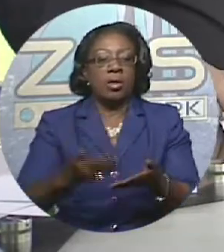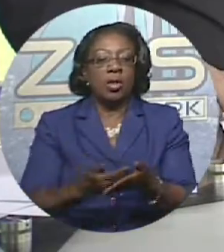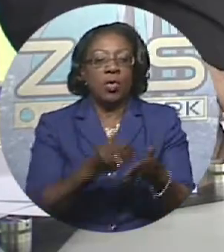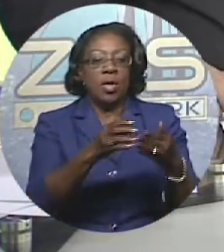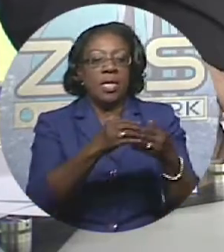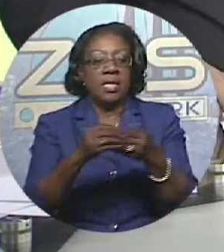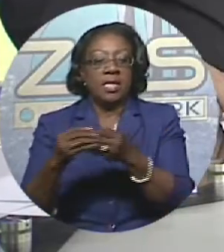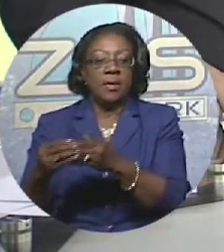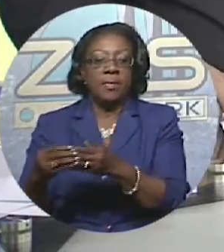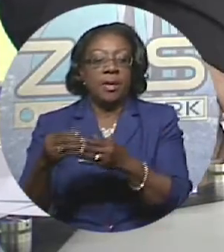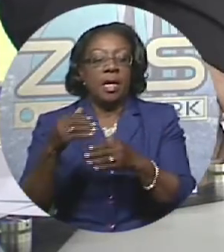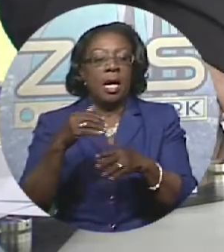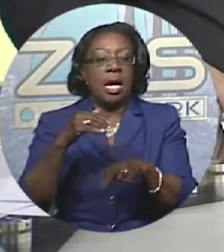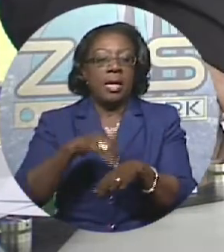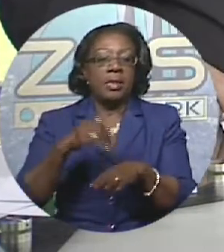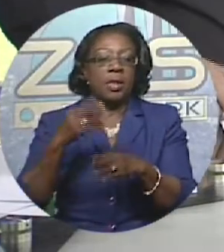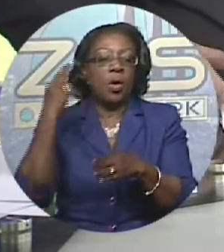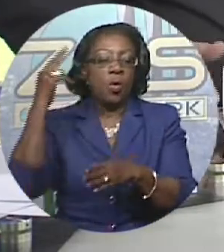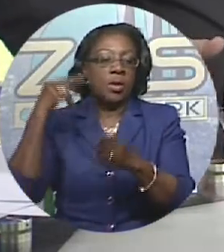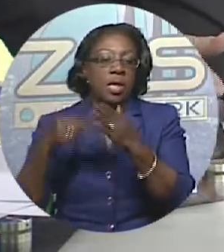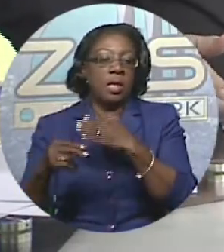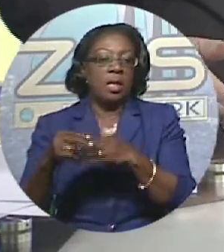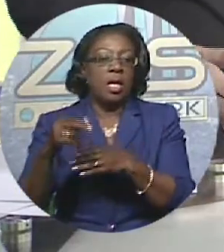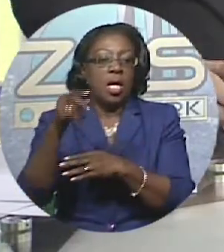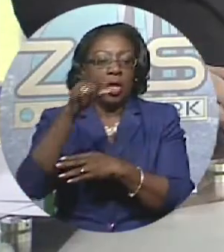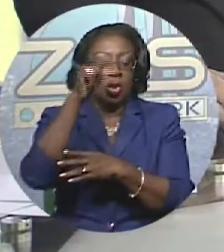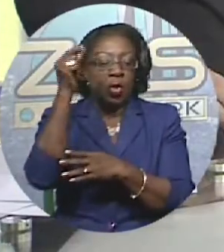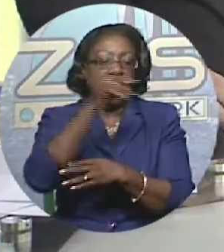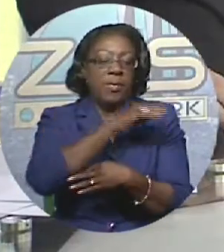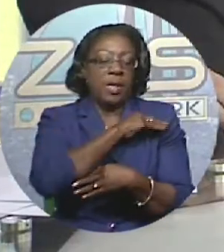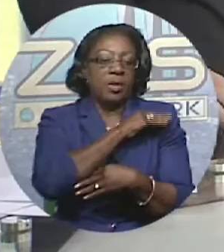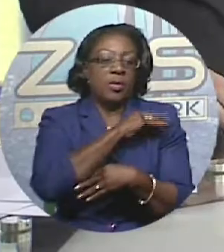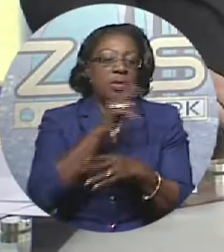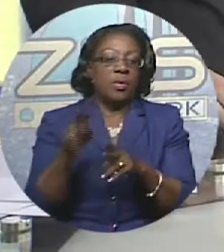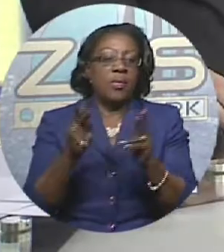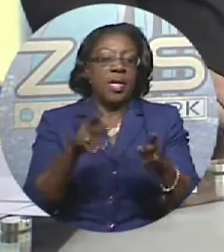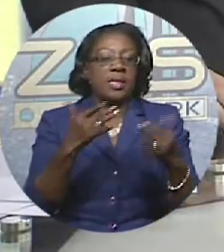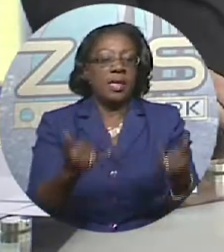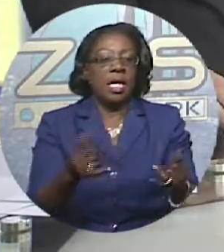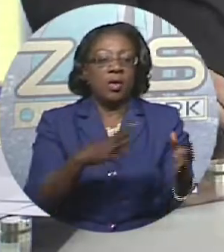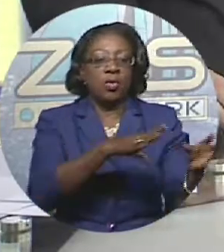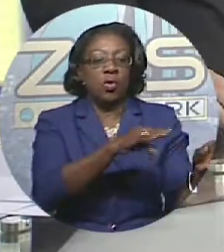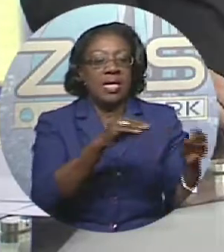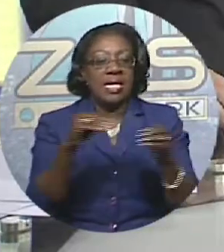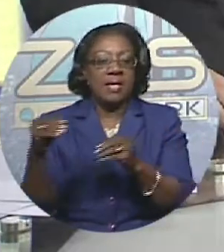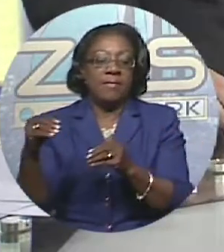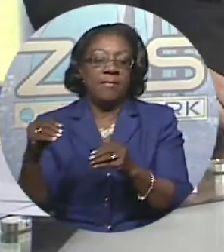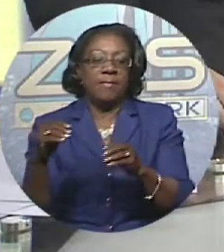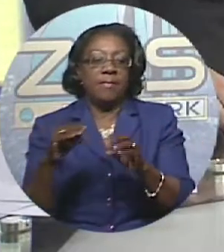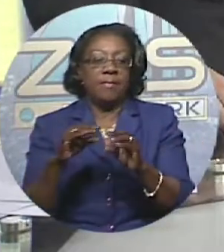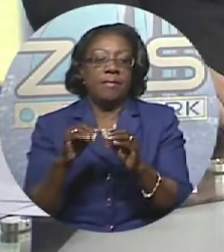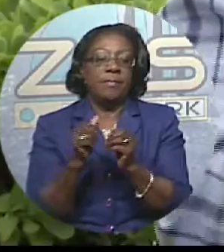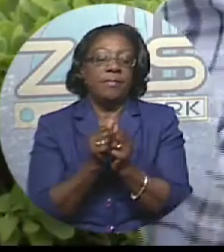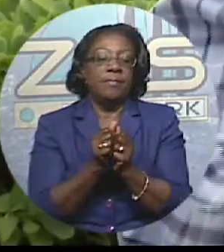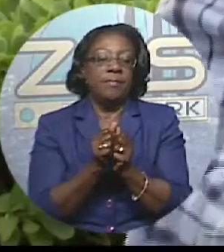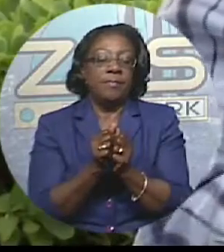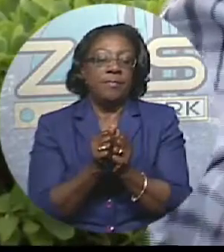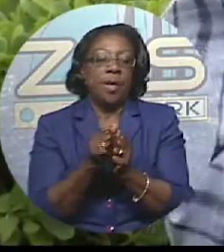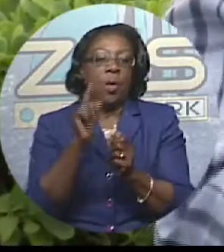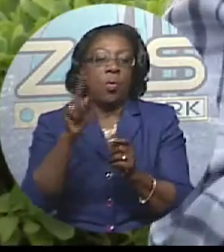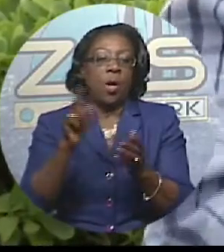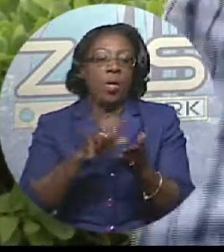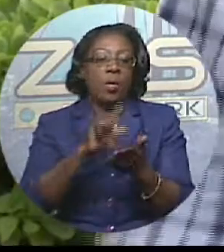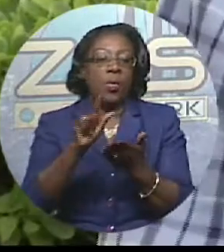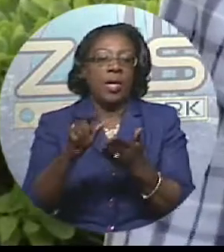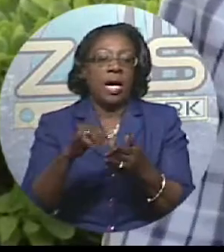as managing director of 9 years. George Markantonis prepares now to leave the company. Keisha Adeli has the details. 1 week after